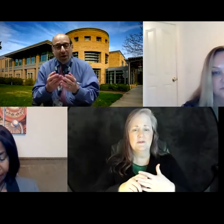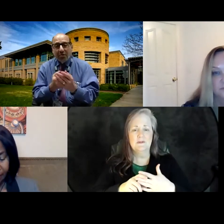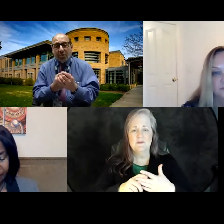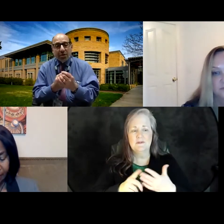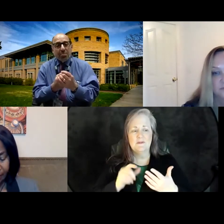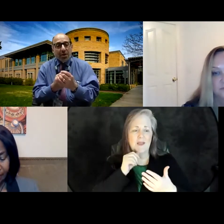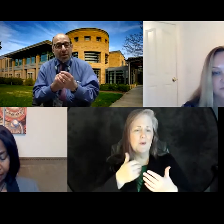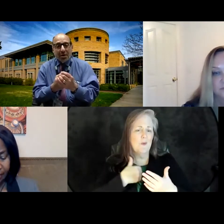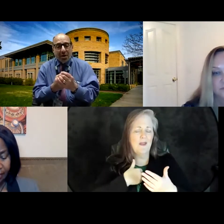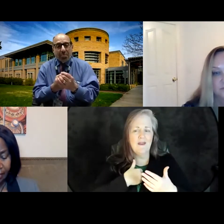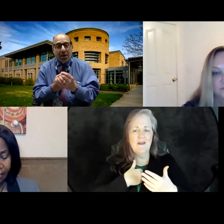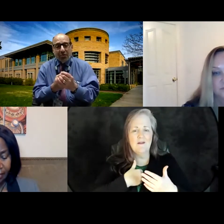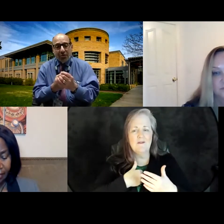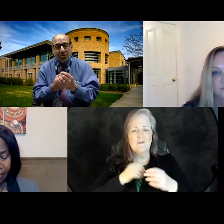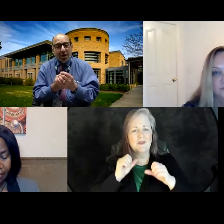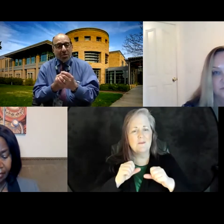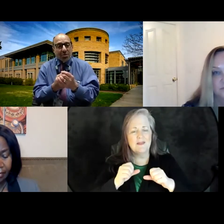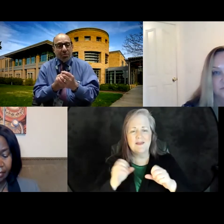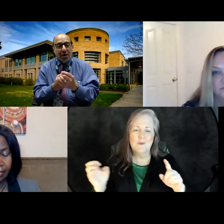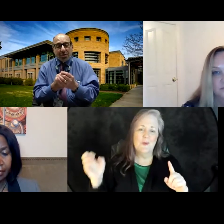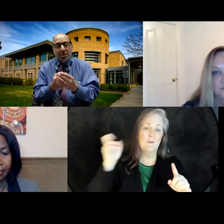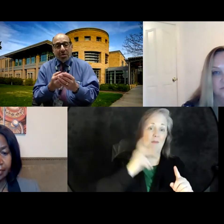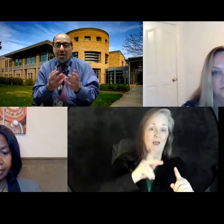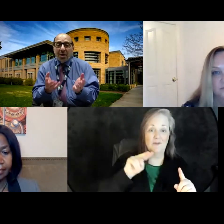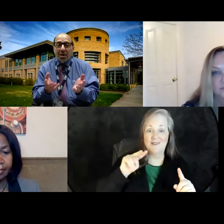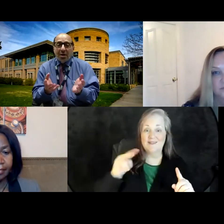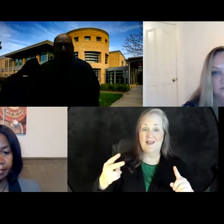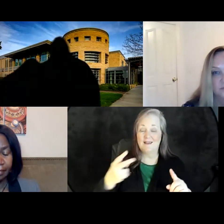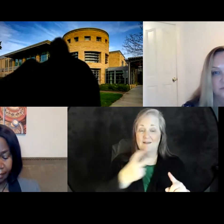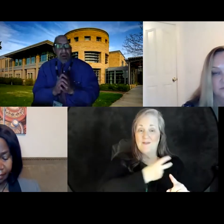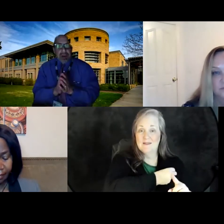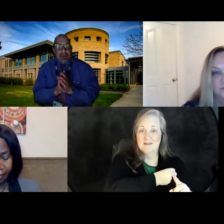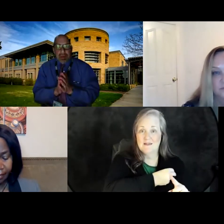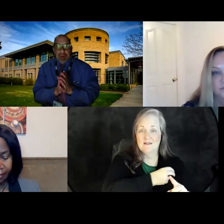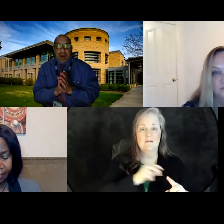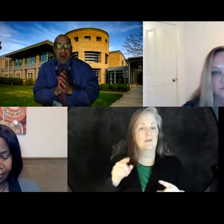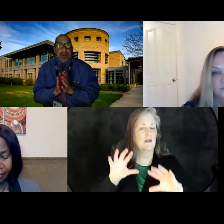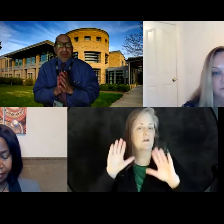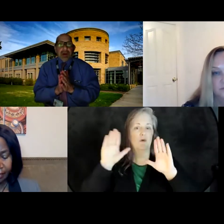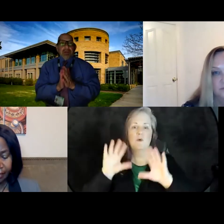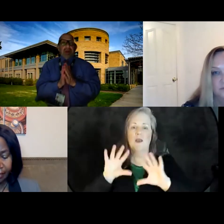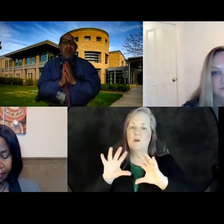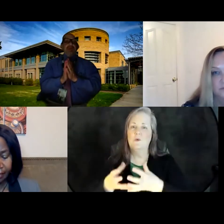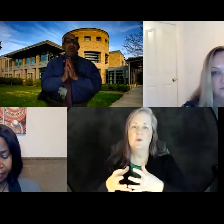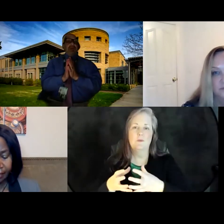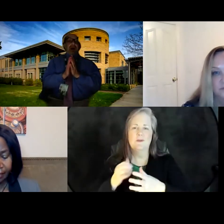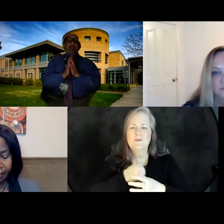don't have the ability to get back for a second dose of vaccine. That's a great target. Sorry, my lights go out when I